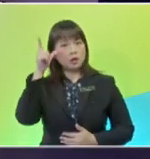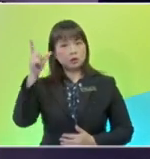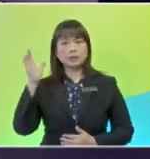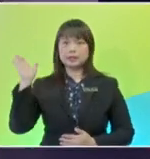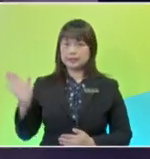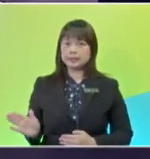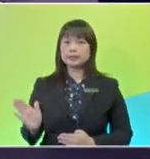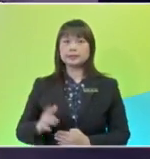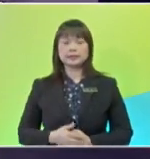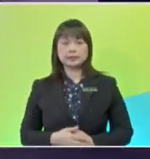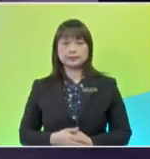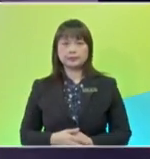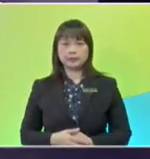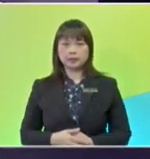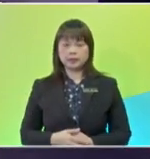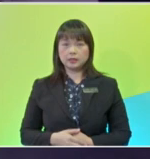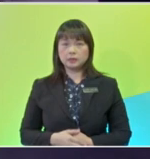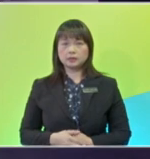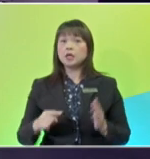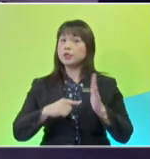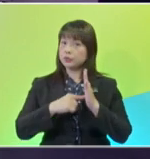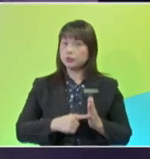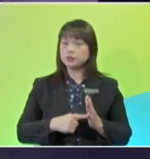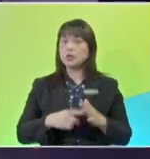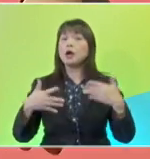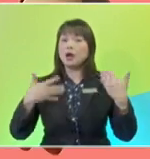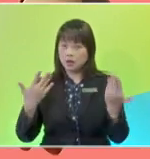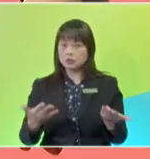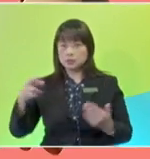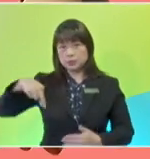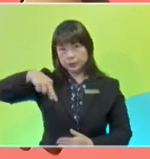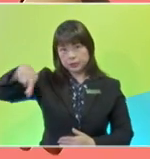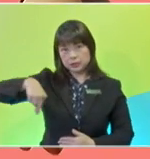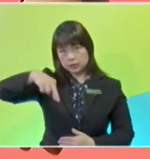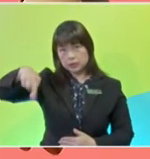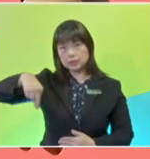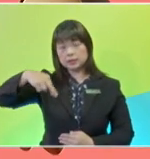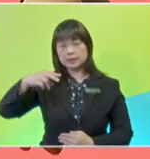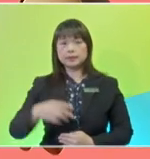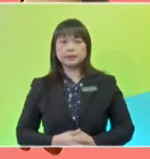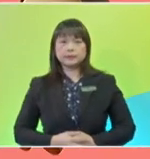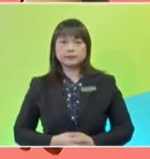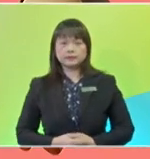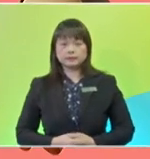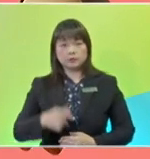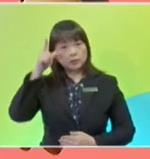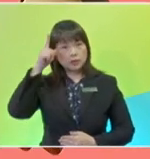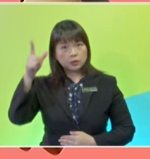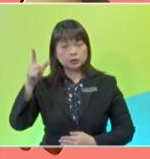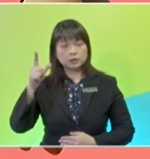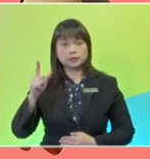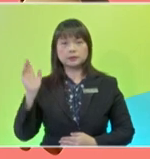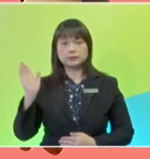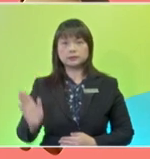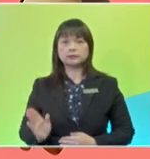This slide is actually showing us how does it, when it rotates, 1, 2, 3, 4, 5, 6, 7, 8. Now you look at